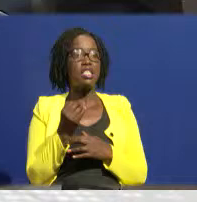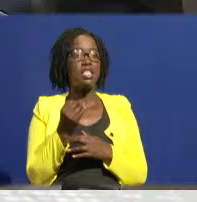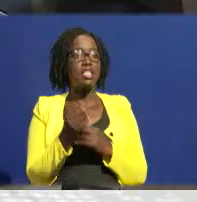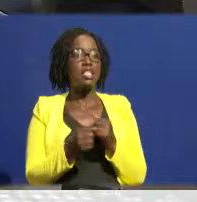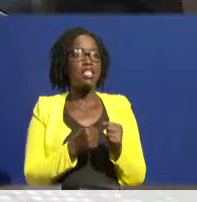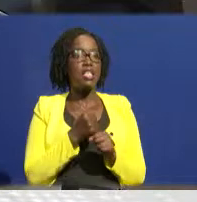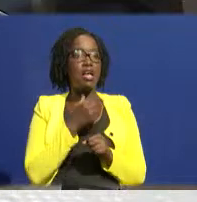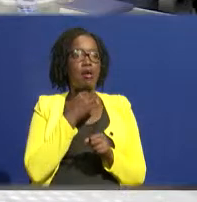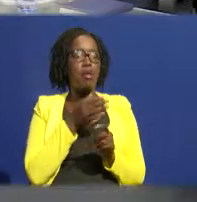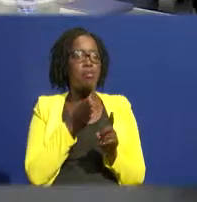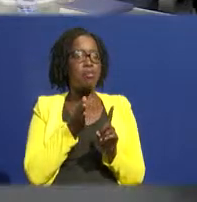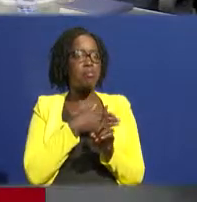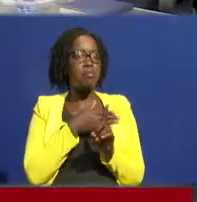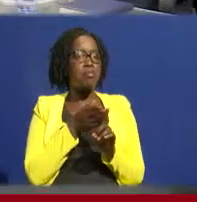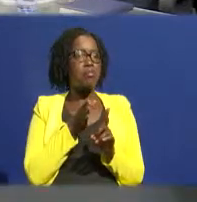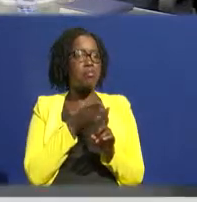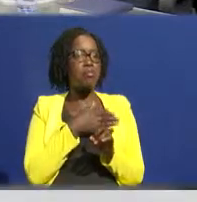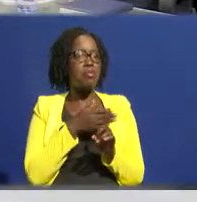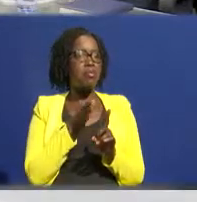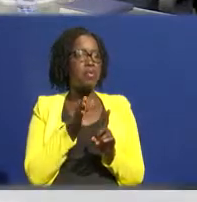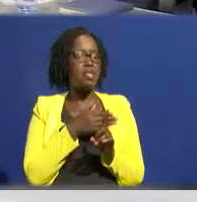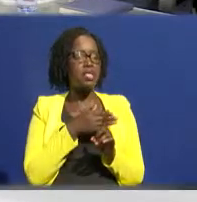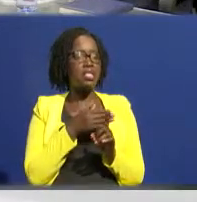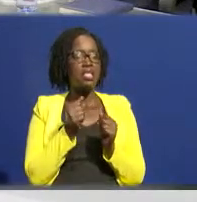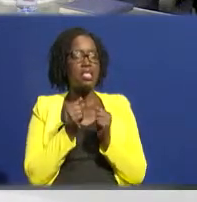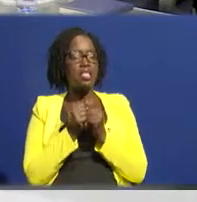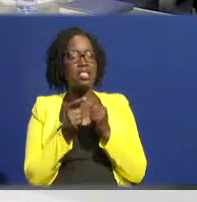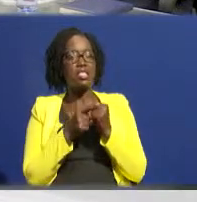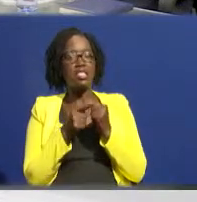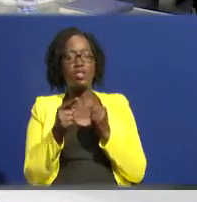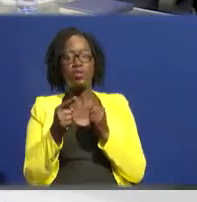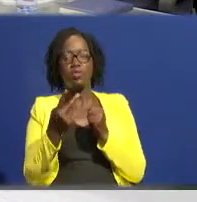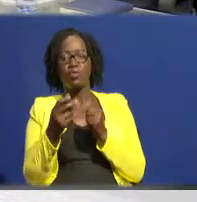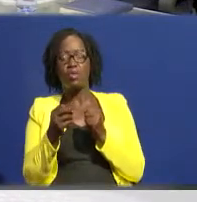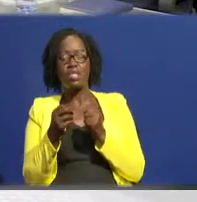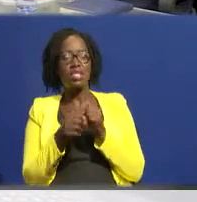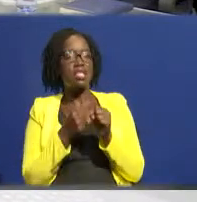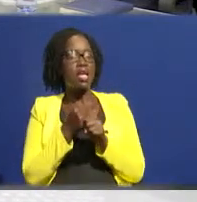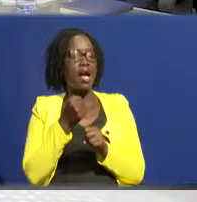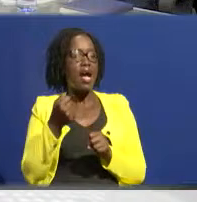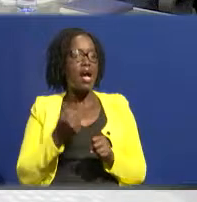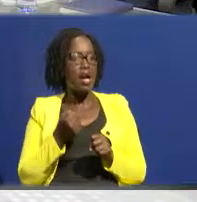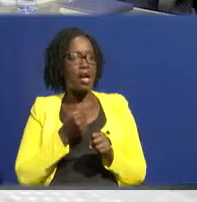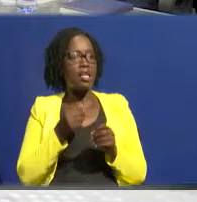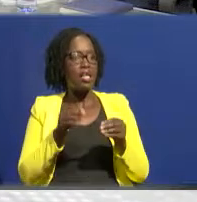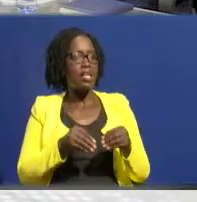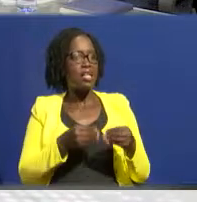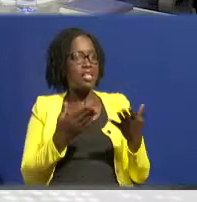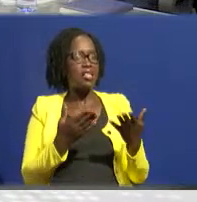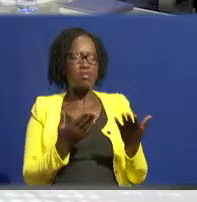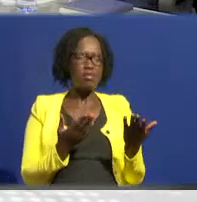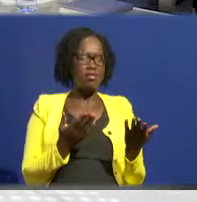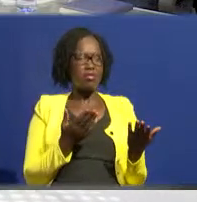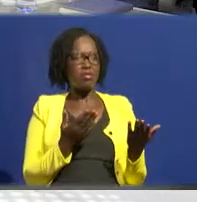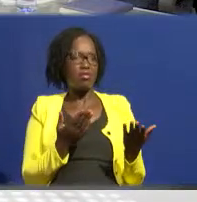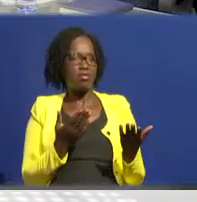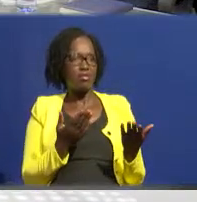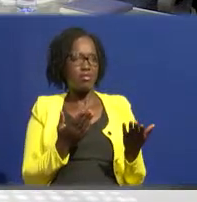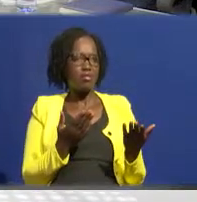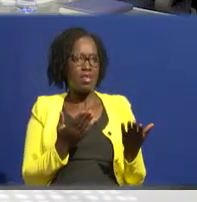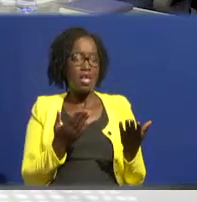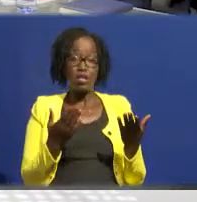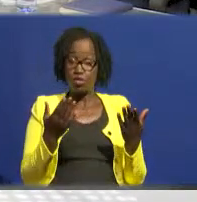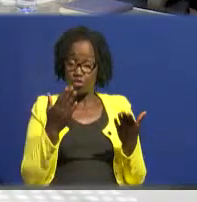has enticed an 18, a 20, a 16, a 17-year-old girl. He's providing for money. Actually, today, to be